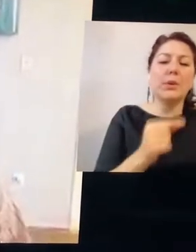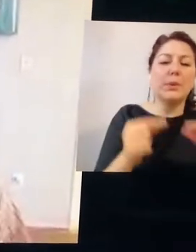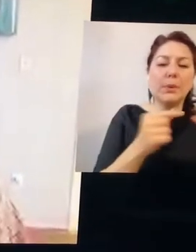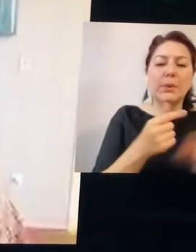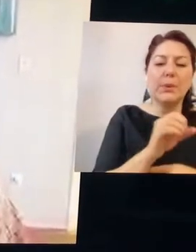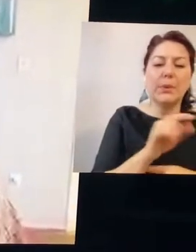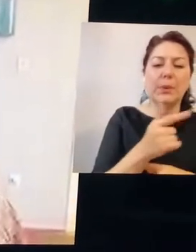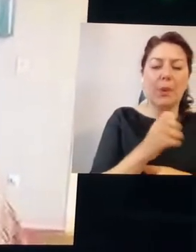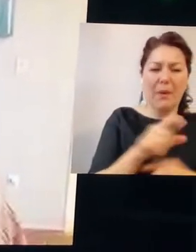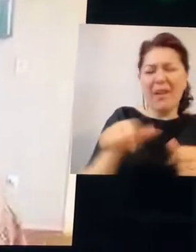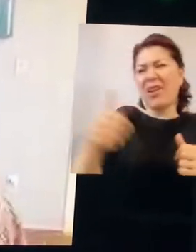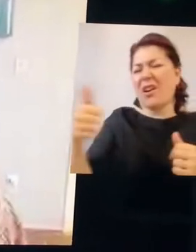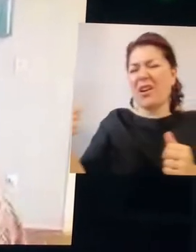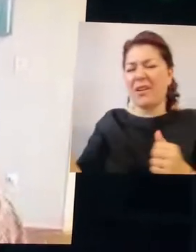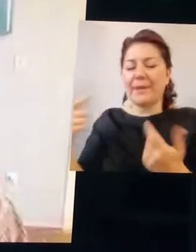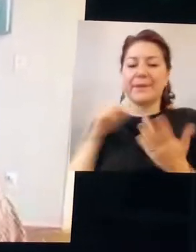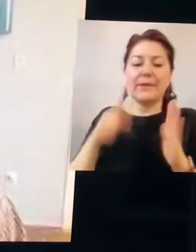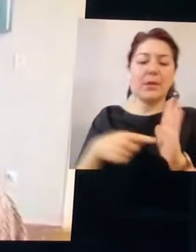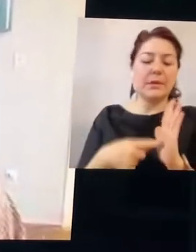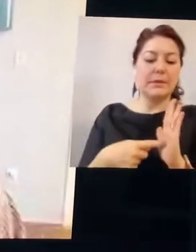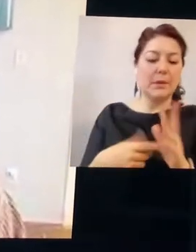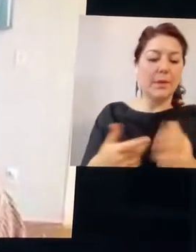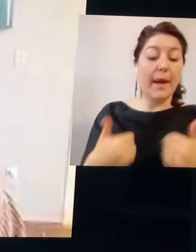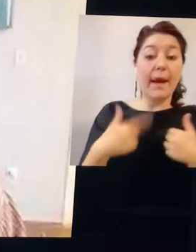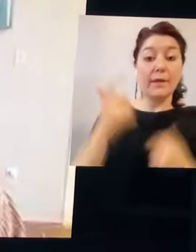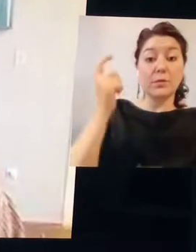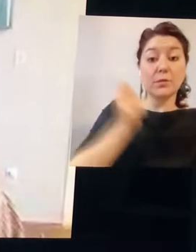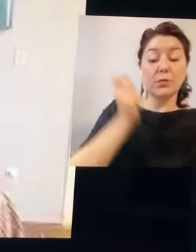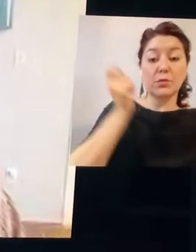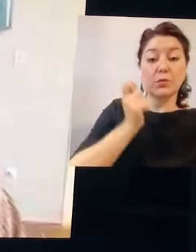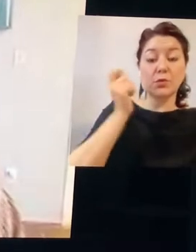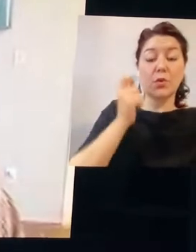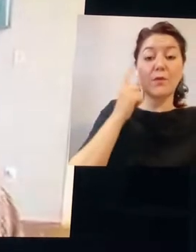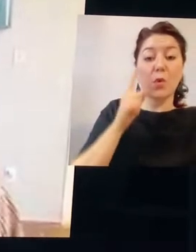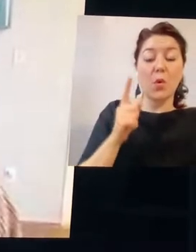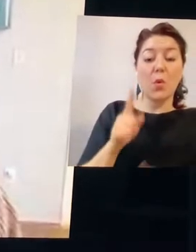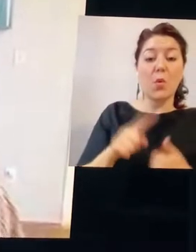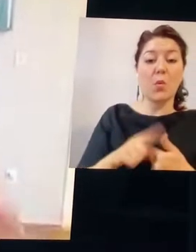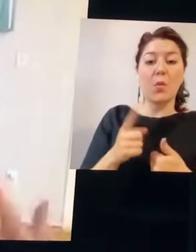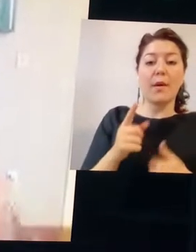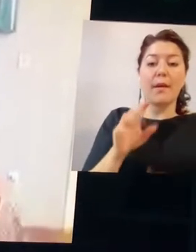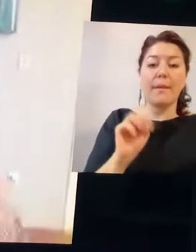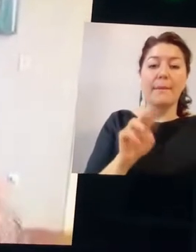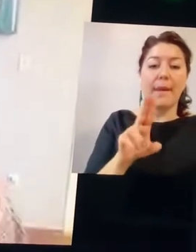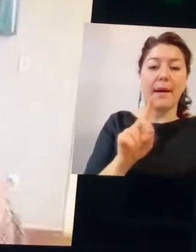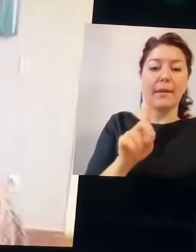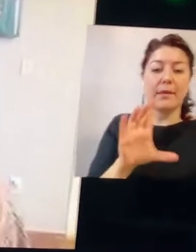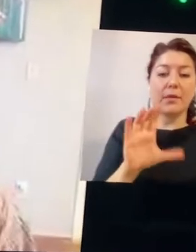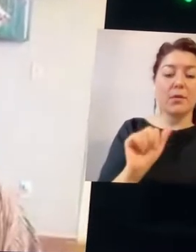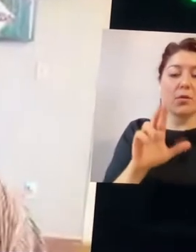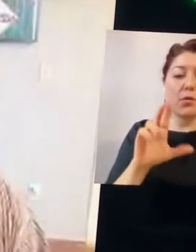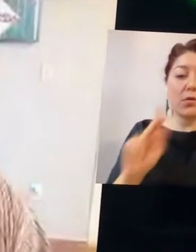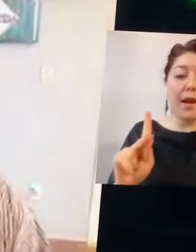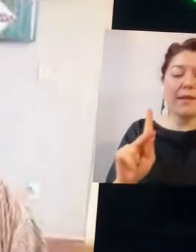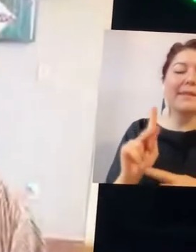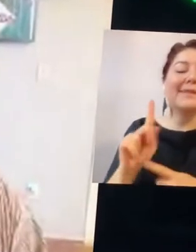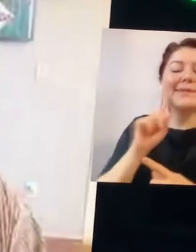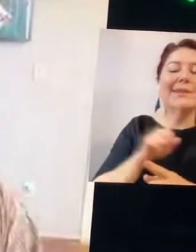Like for example, I have a subscription to a service called Muckrack. And it is for PR people, especially